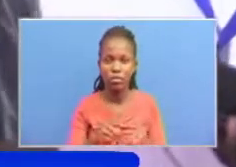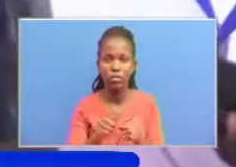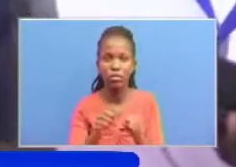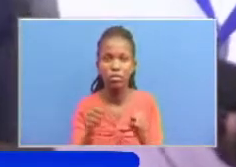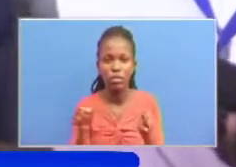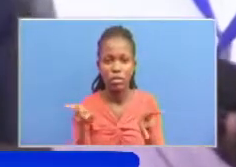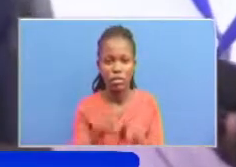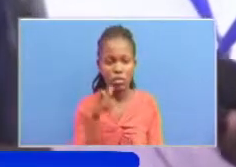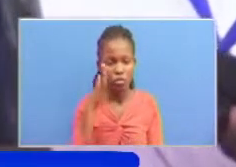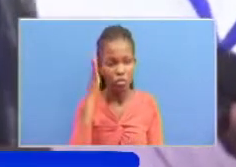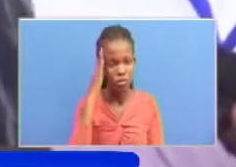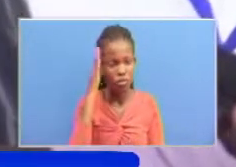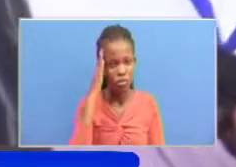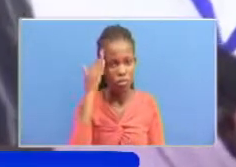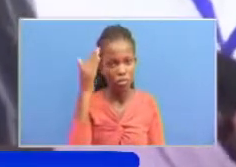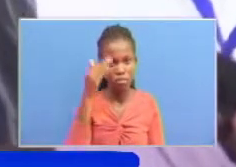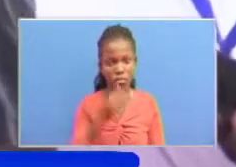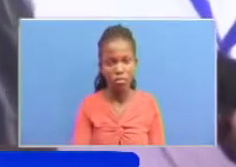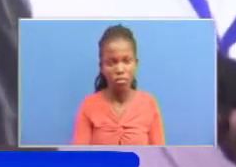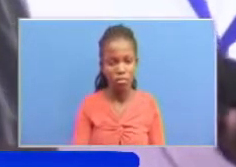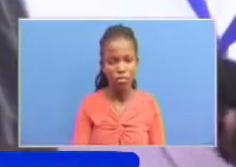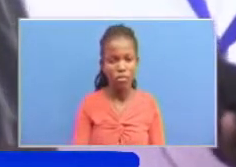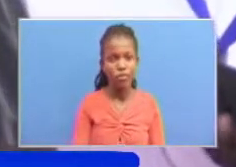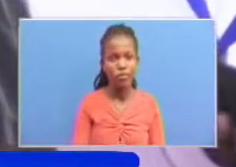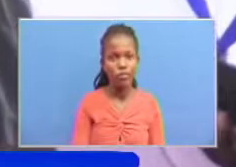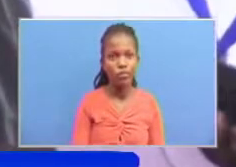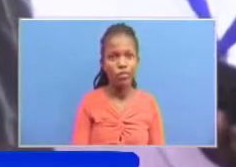the country is gearing up to the uptake of